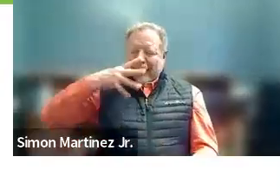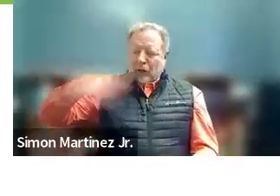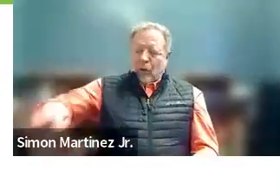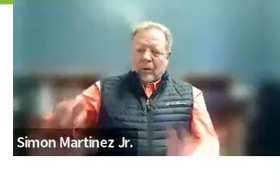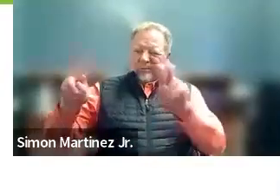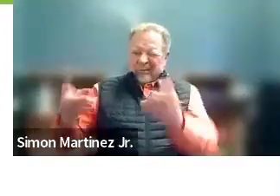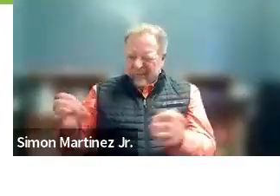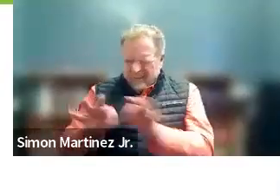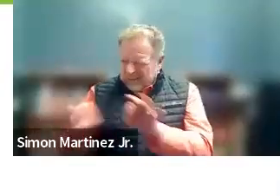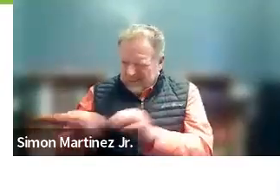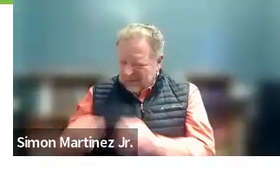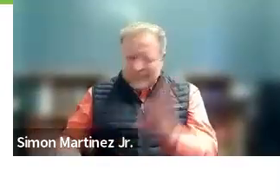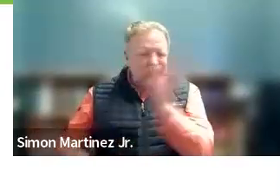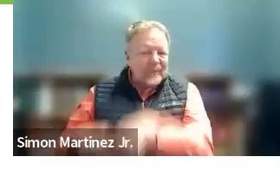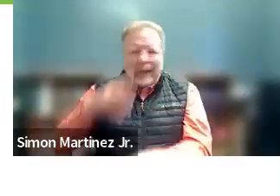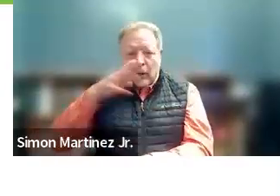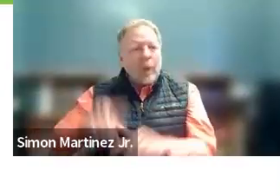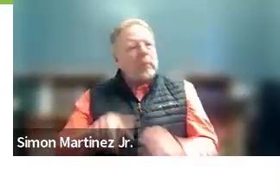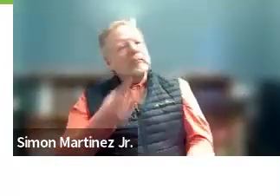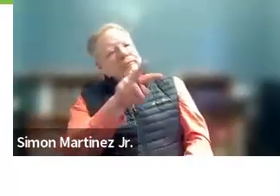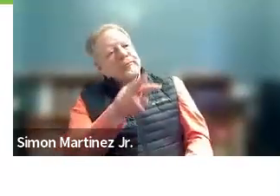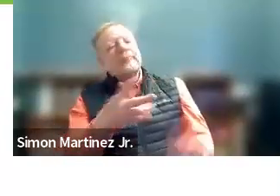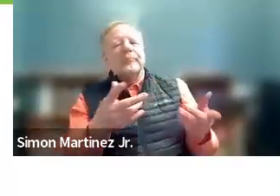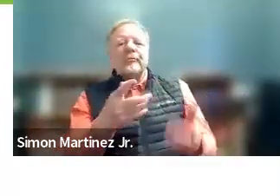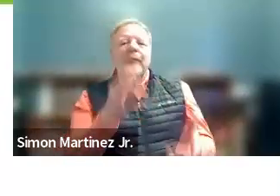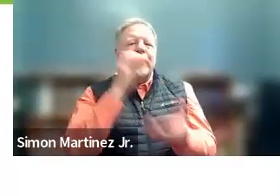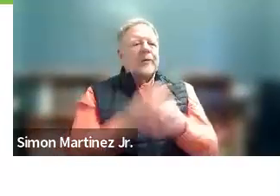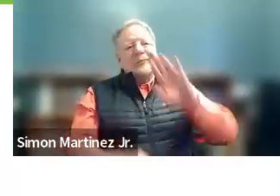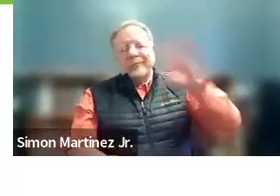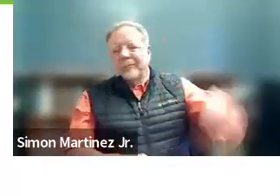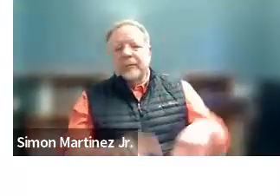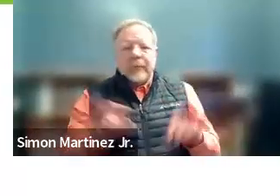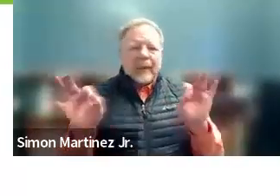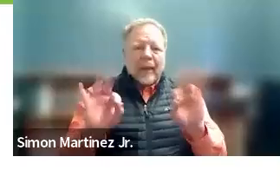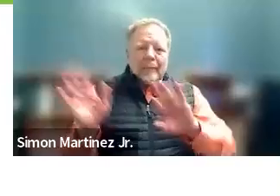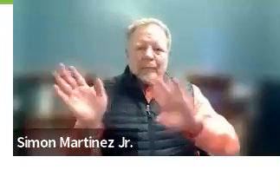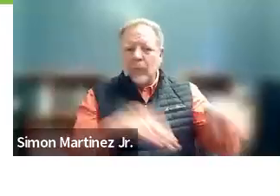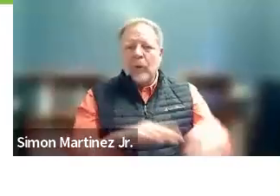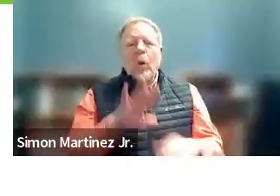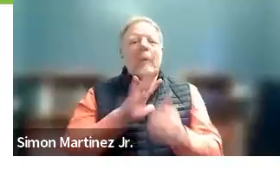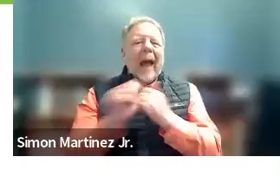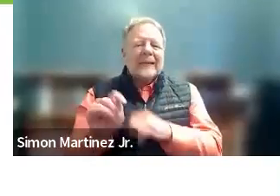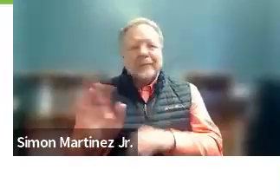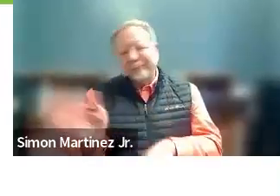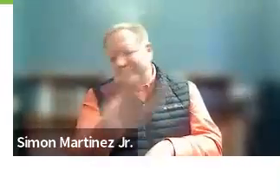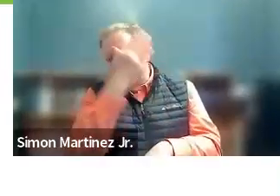not even going to read off if there's anything there. It's just going to go right past it. So if that's what you want, then you can mark